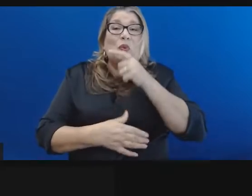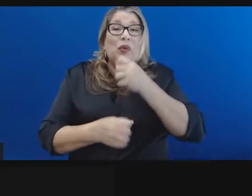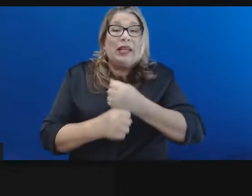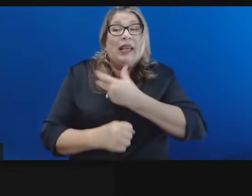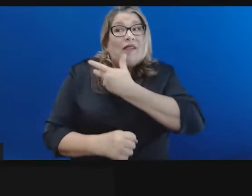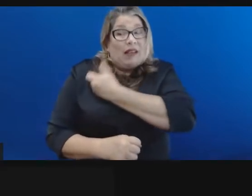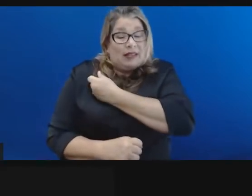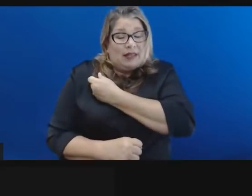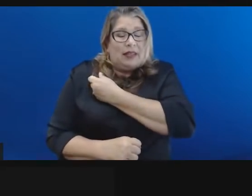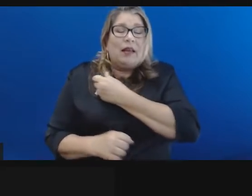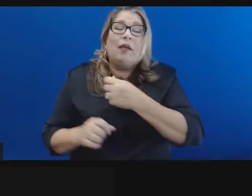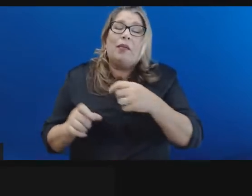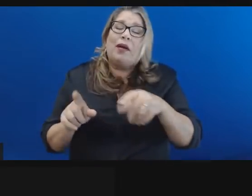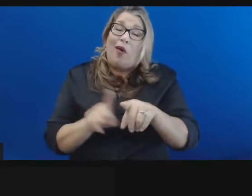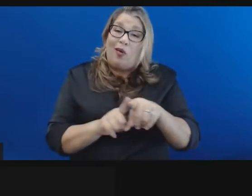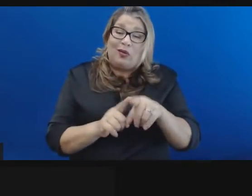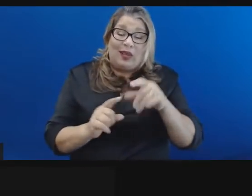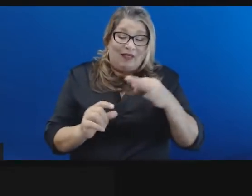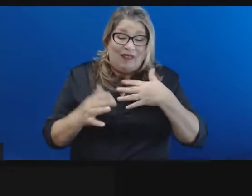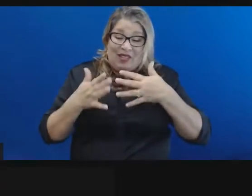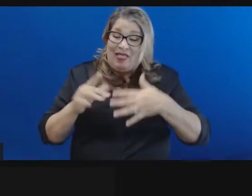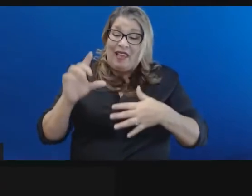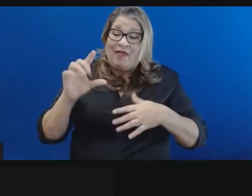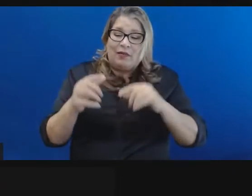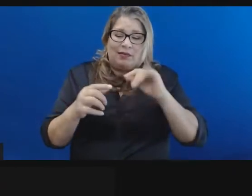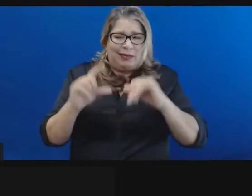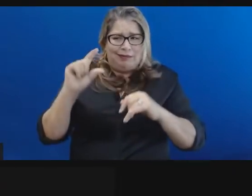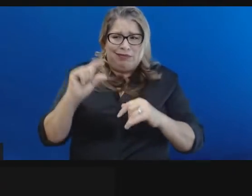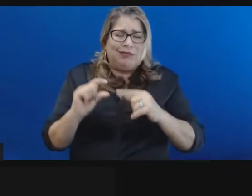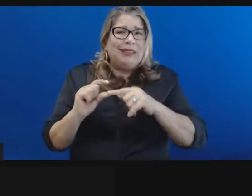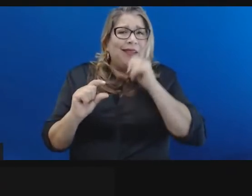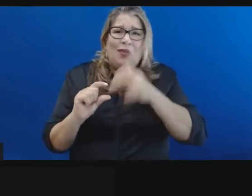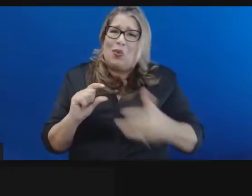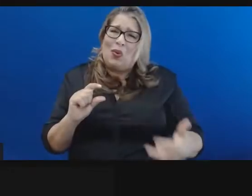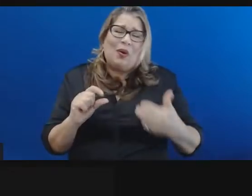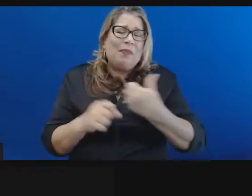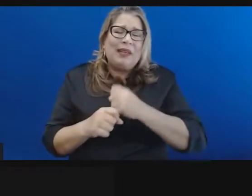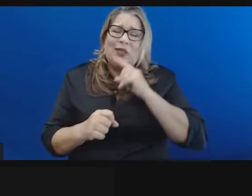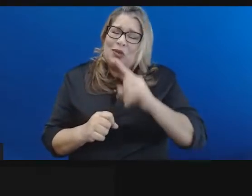sure people get vaccinated. On the second issue,